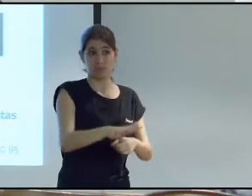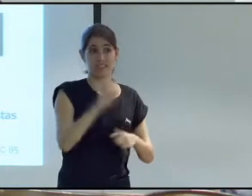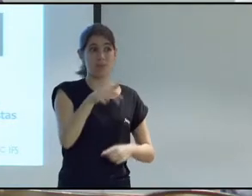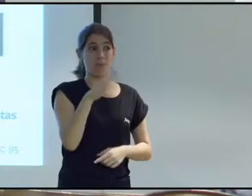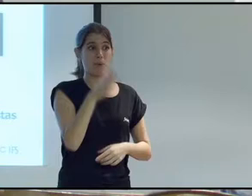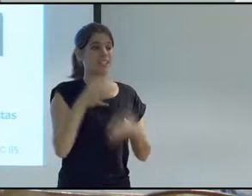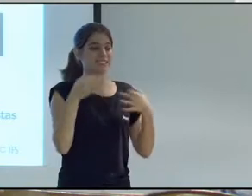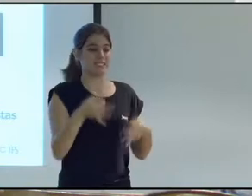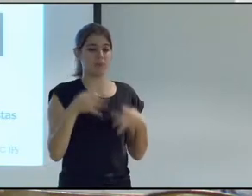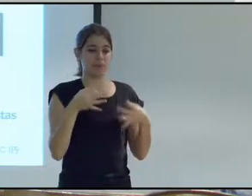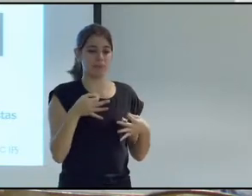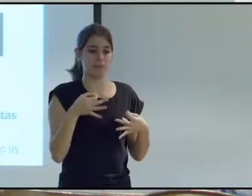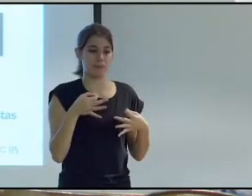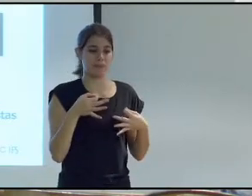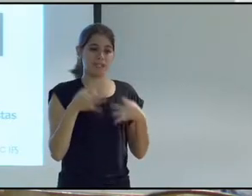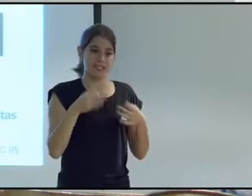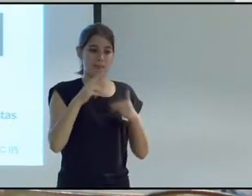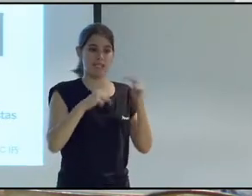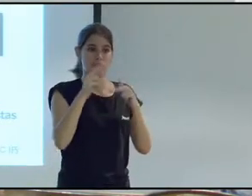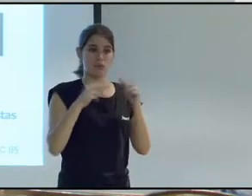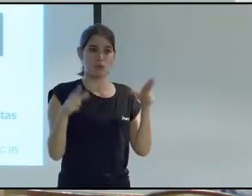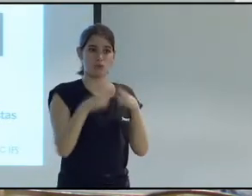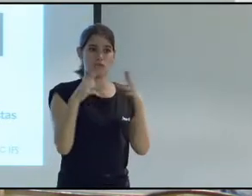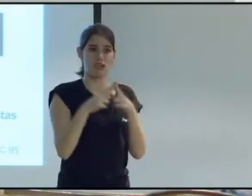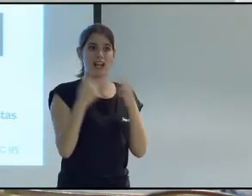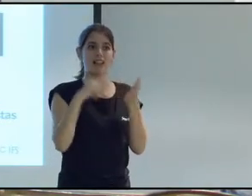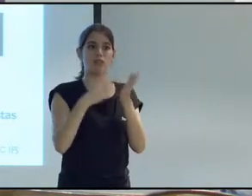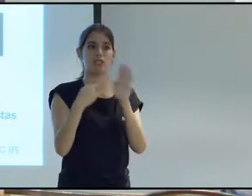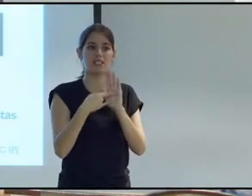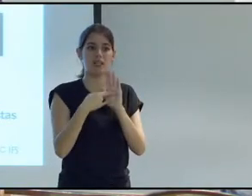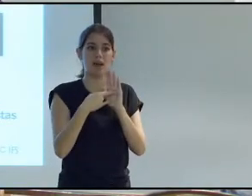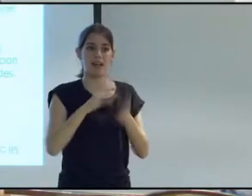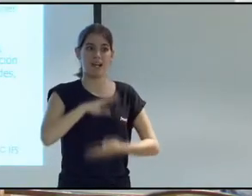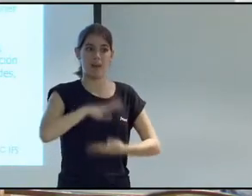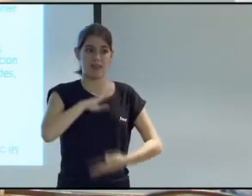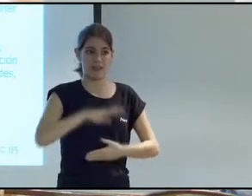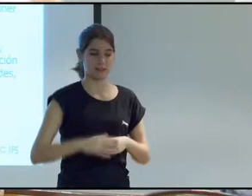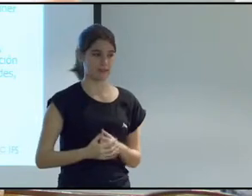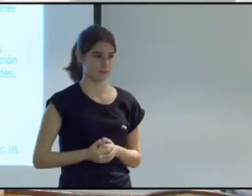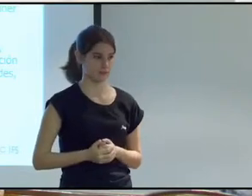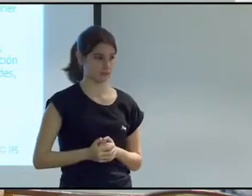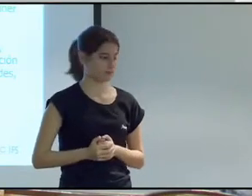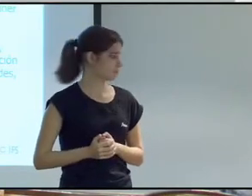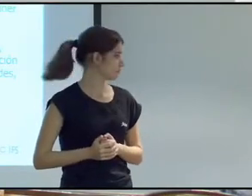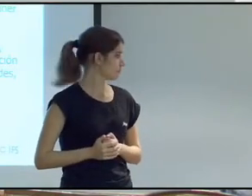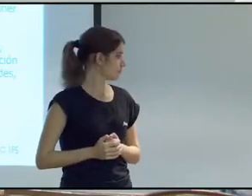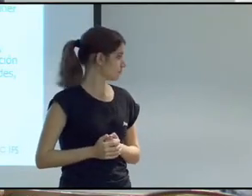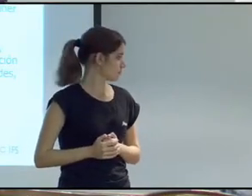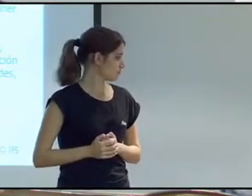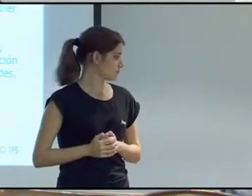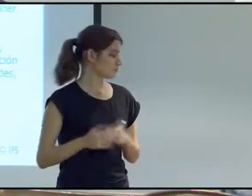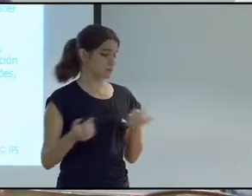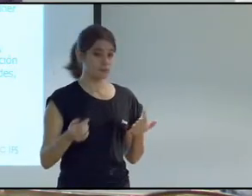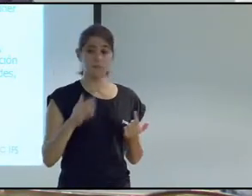capacity-building attitudes, all based on this social construction using a